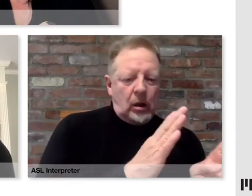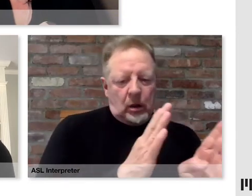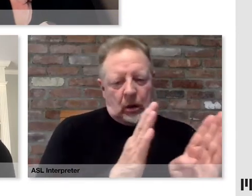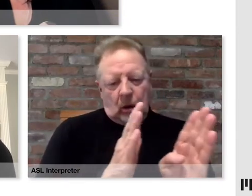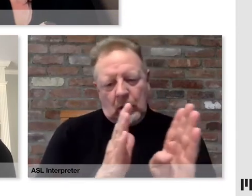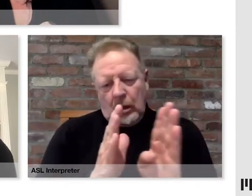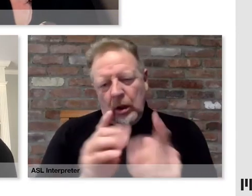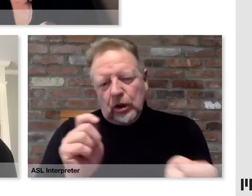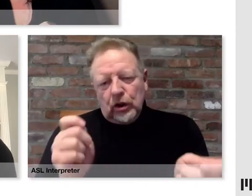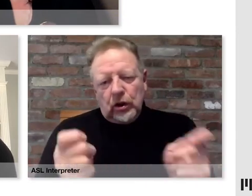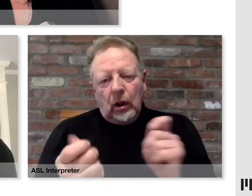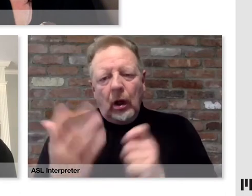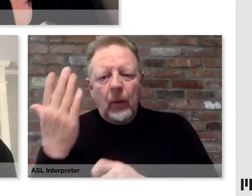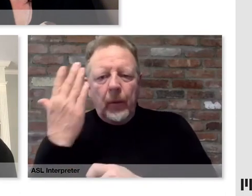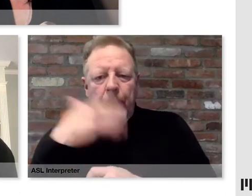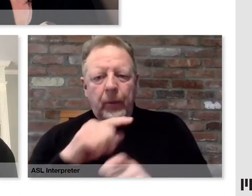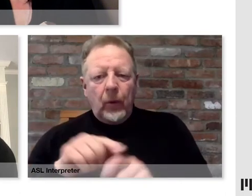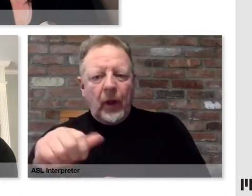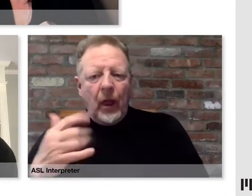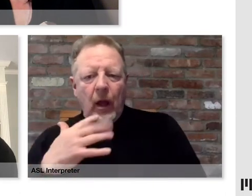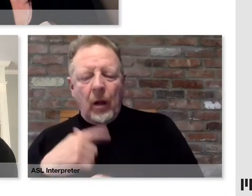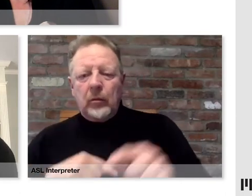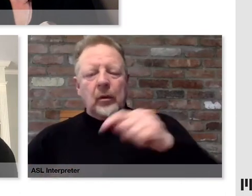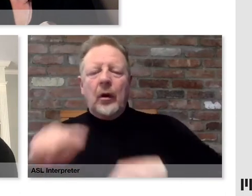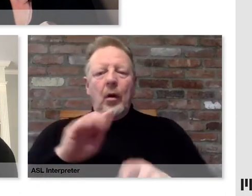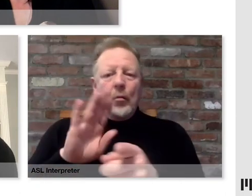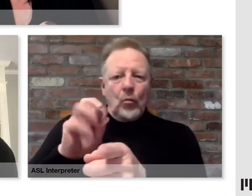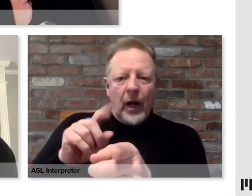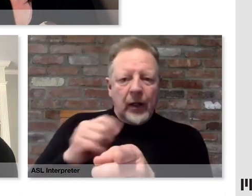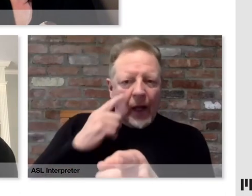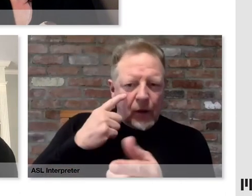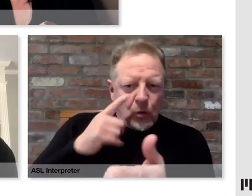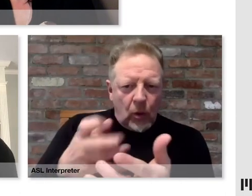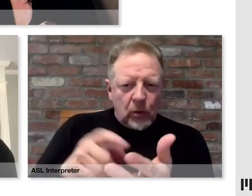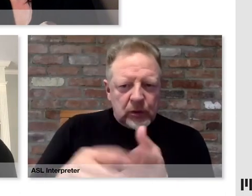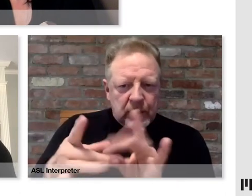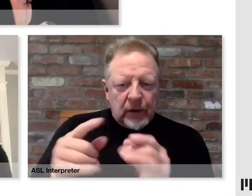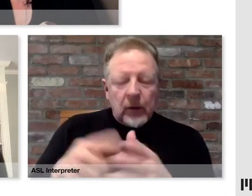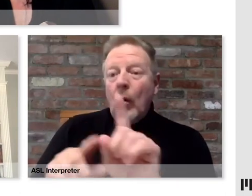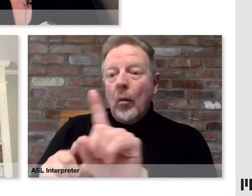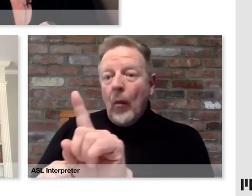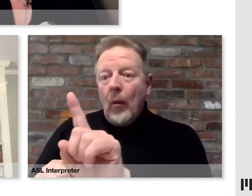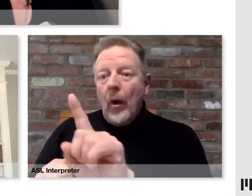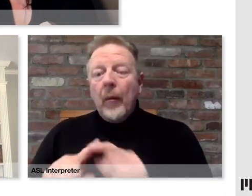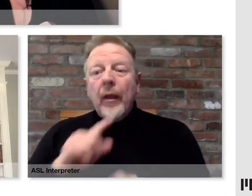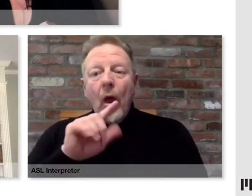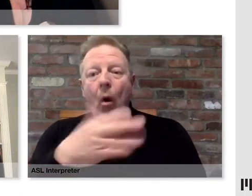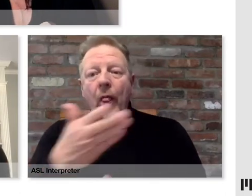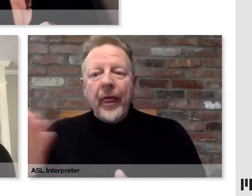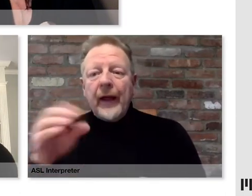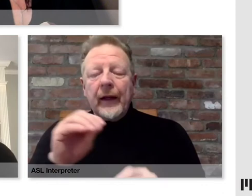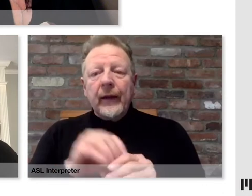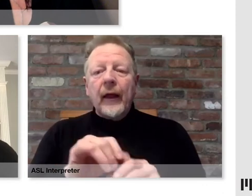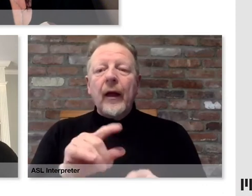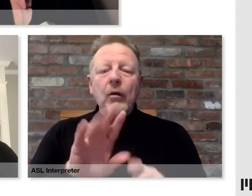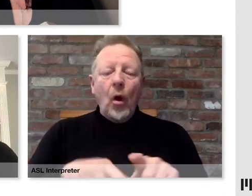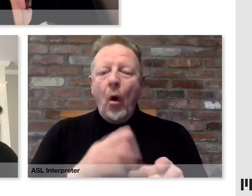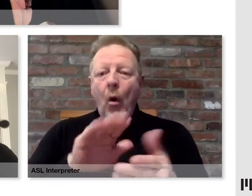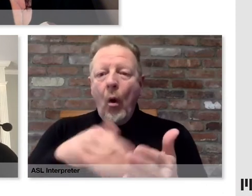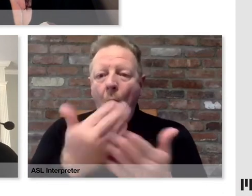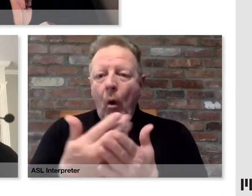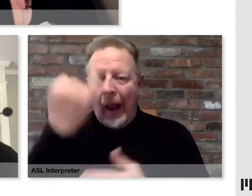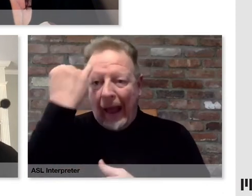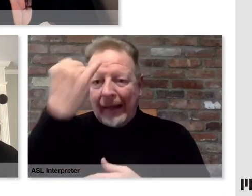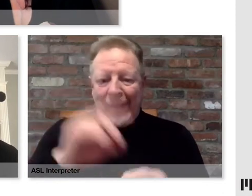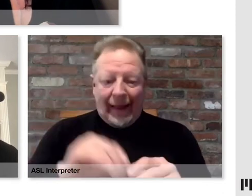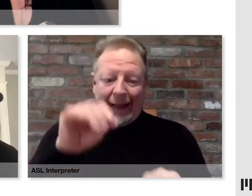another. But I'll step back, and Brandon, yeah. you were- I mean, and, you know, and the whole sort of inherent, you know, the whole idea of, you know, in